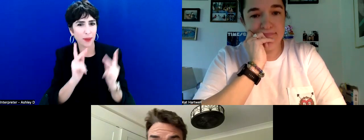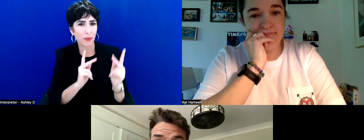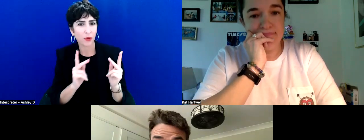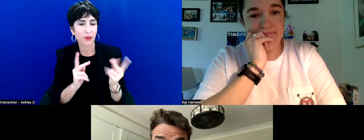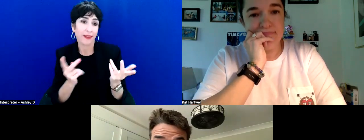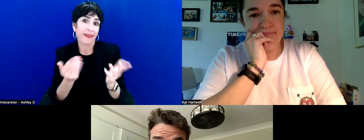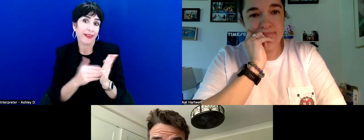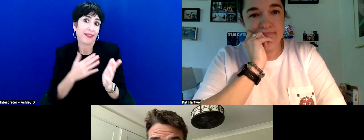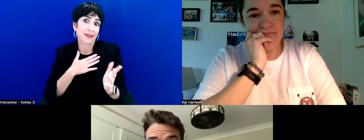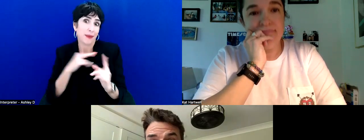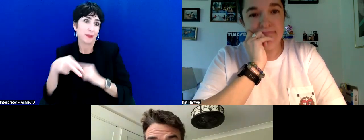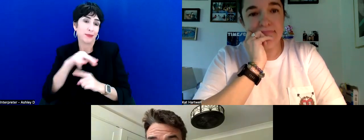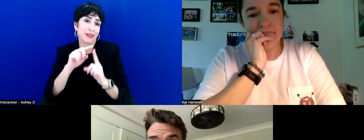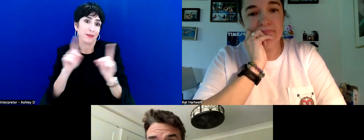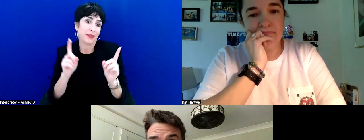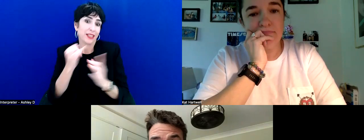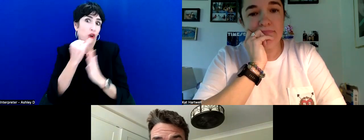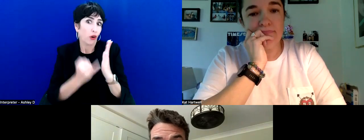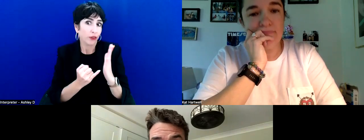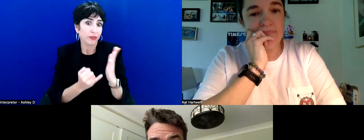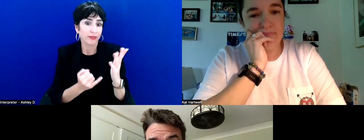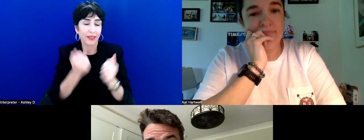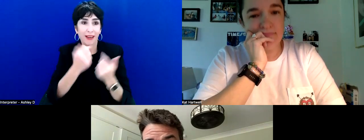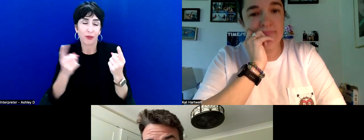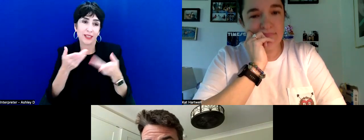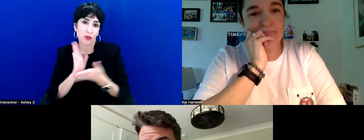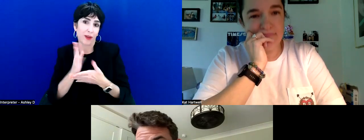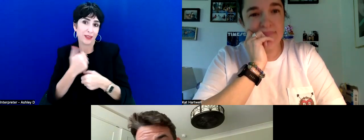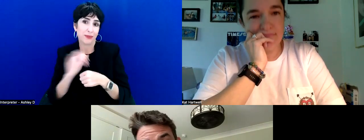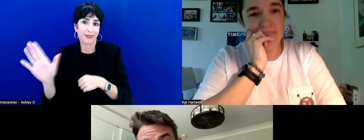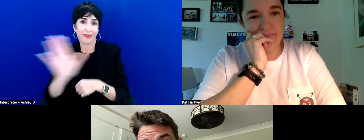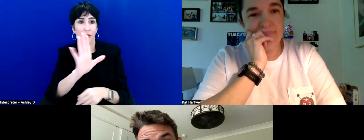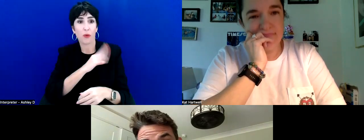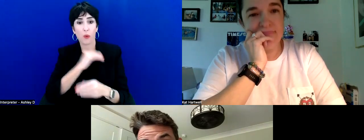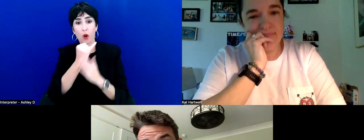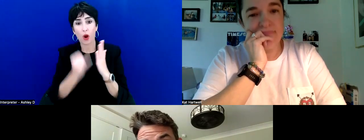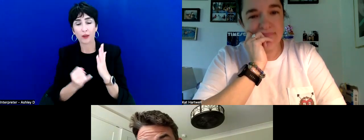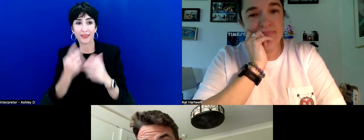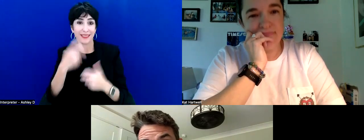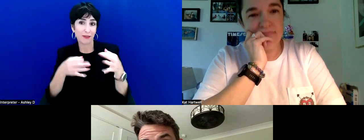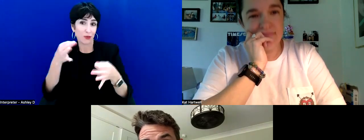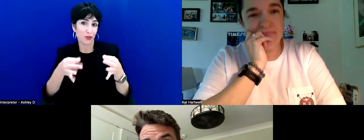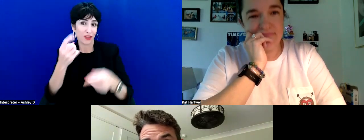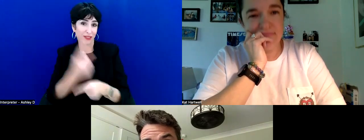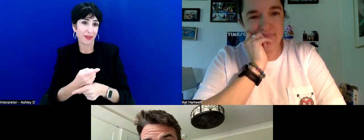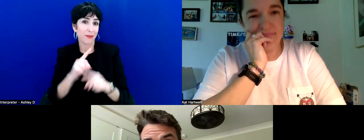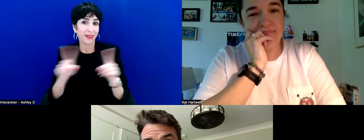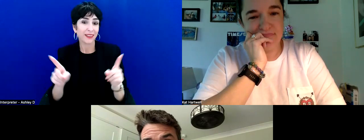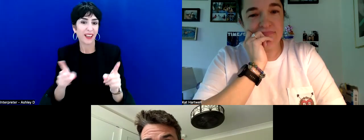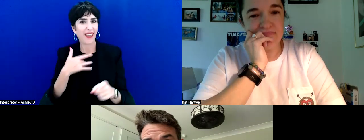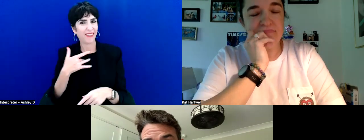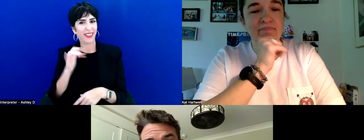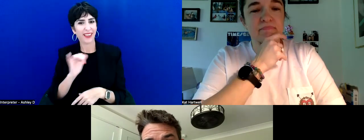And again, that's just my perspective, and it's art, and everybody has the right to make art, and it's tough to judge art, right? But I feel